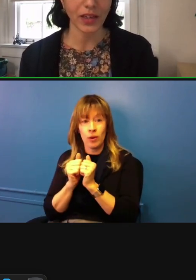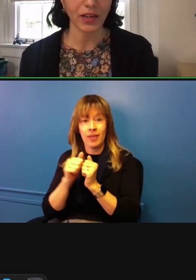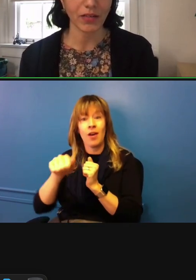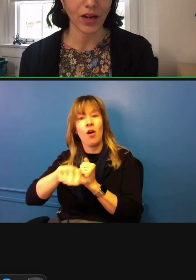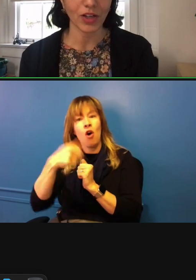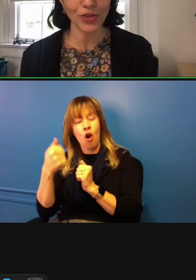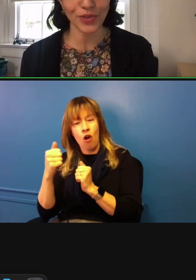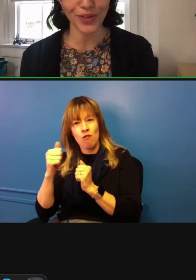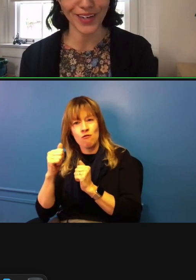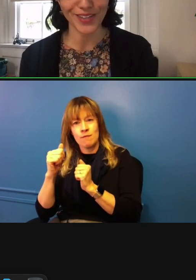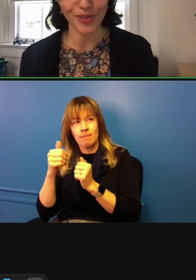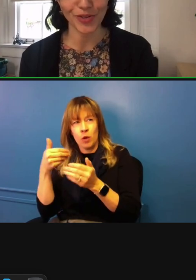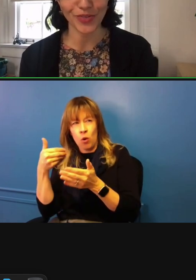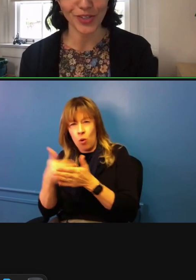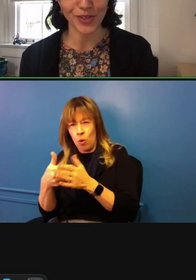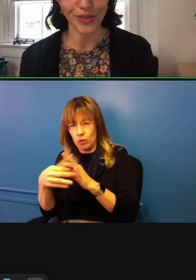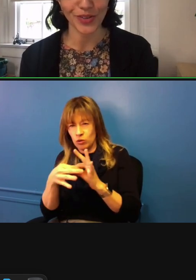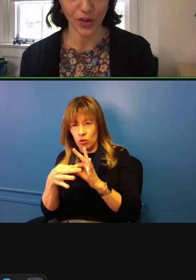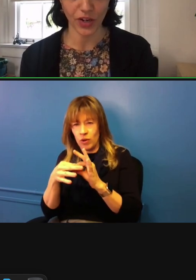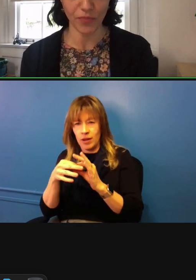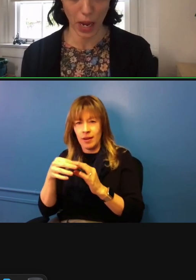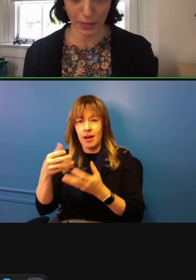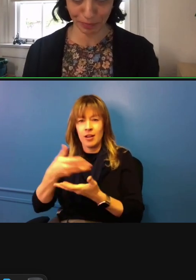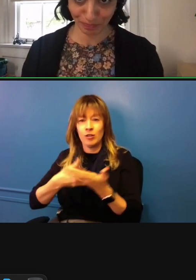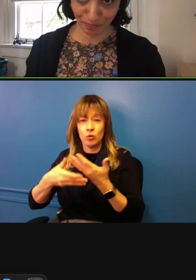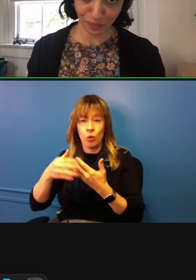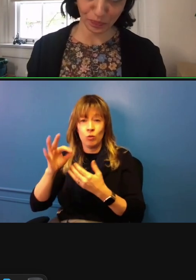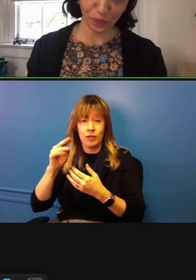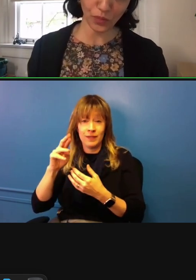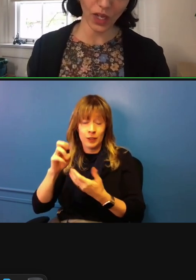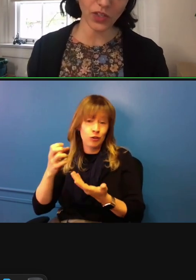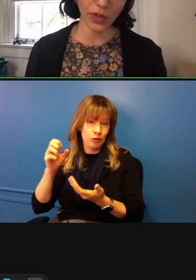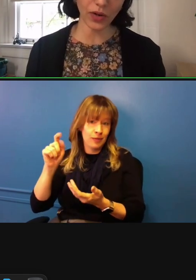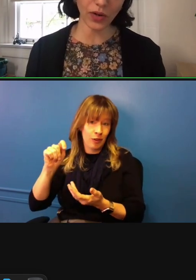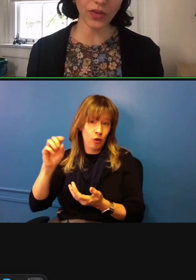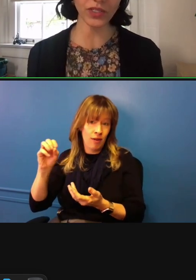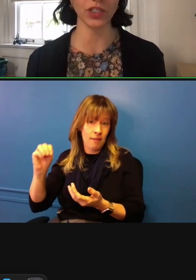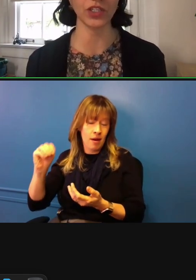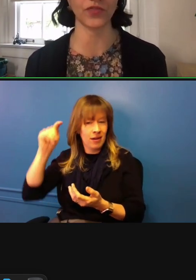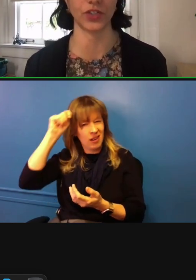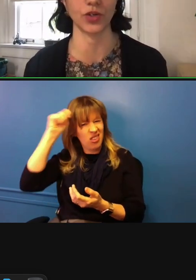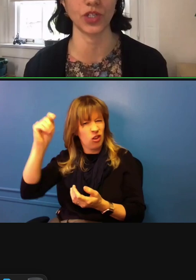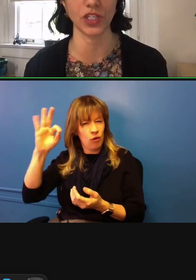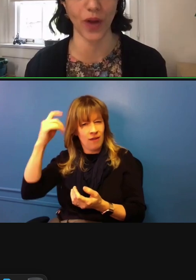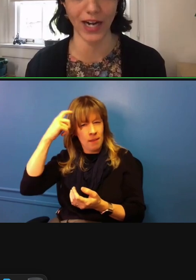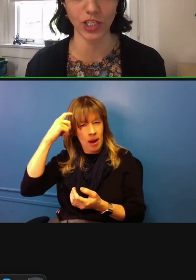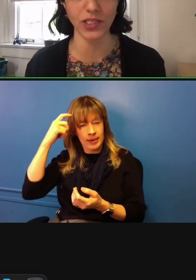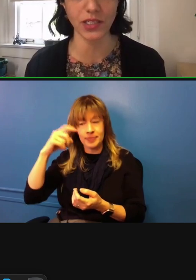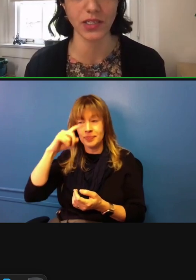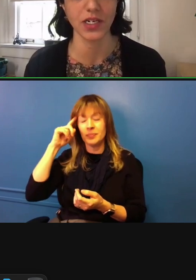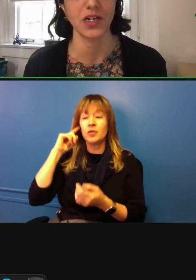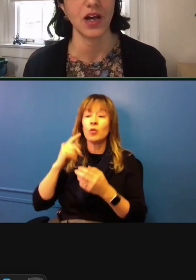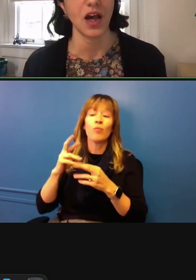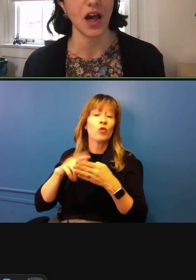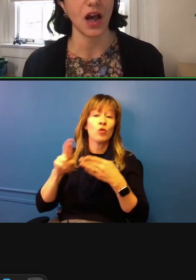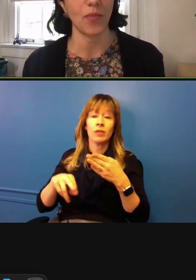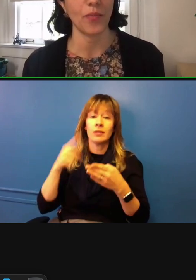another closely related social feature theory of mind. And so here are the results for social